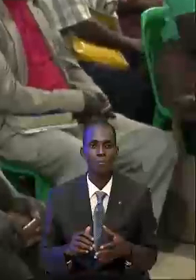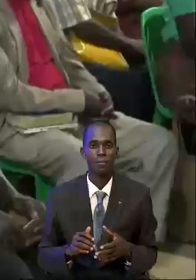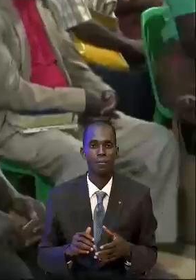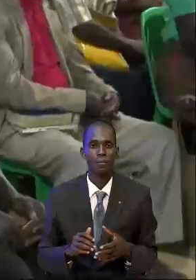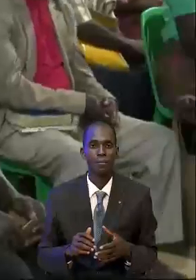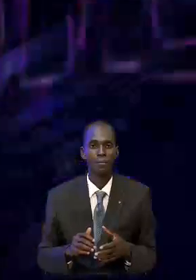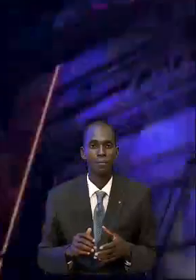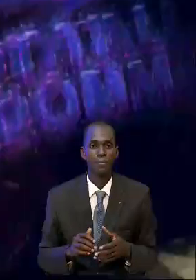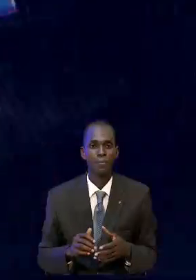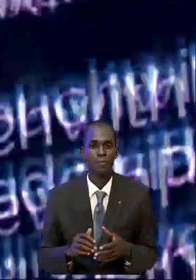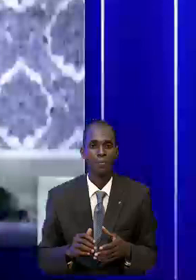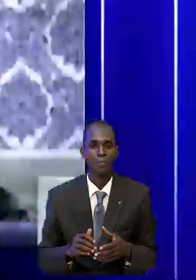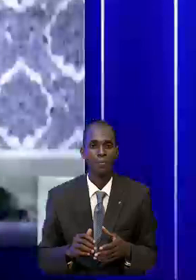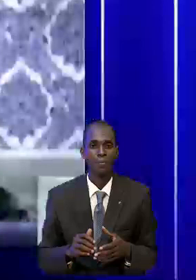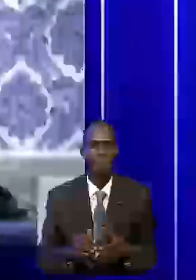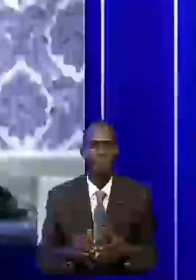Live.